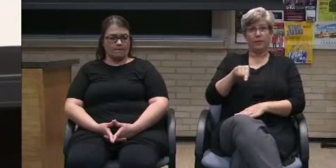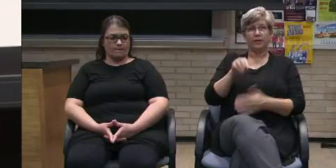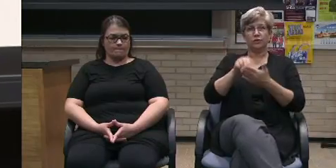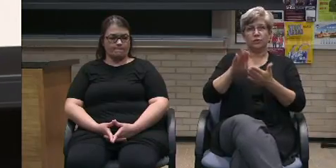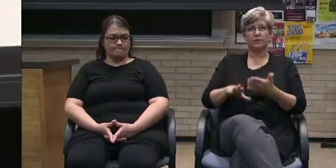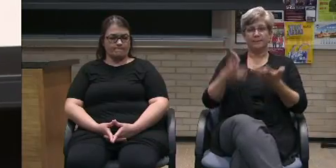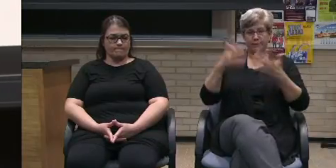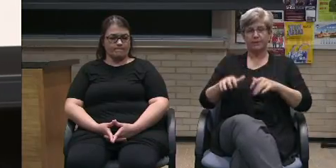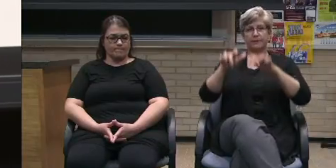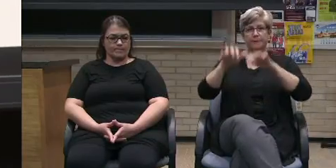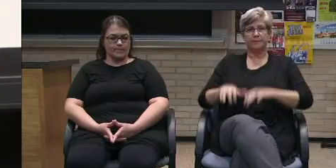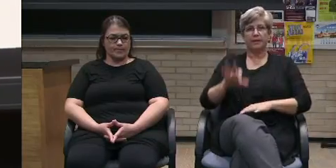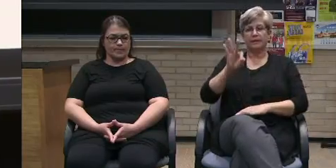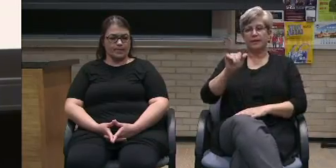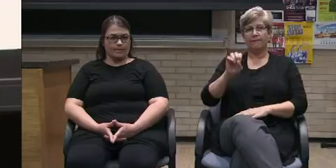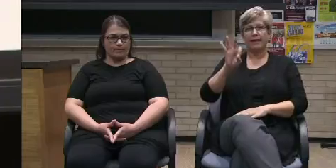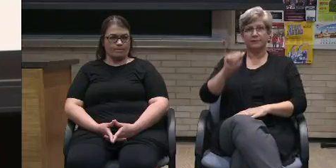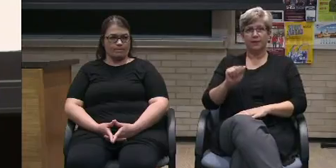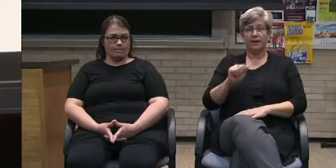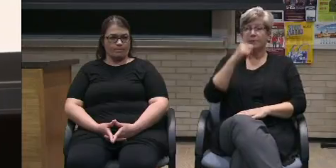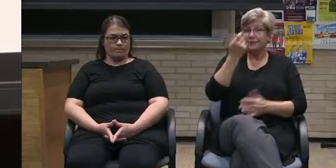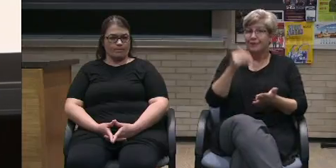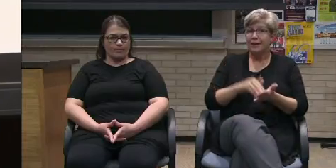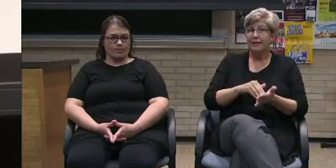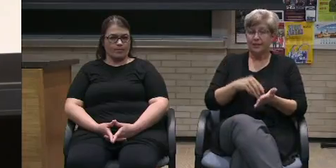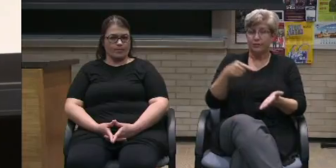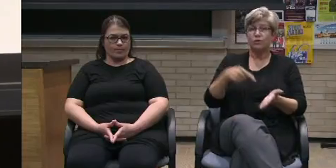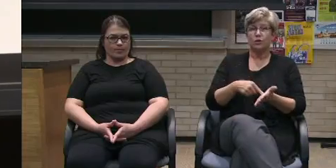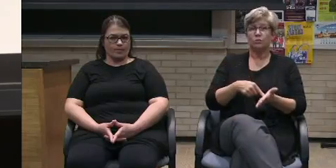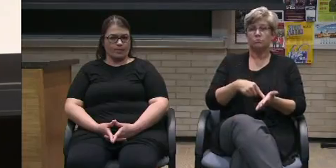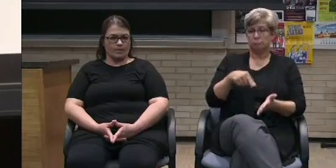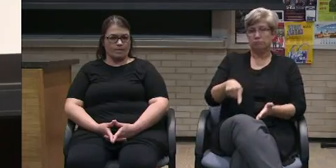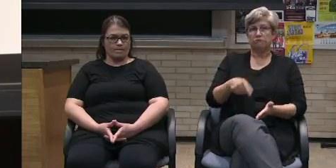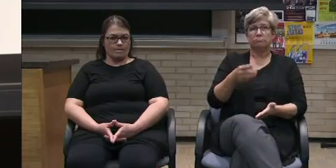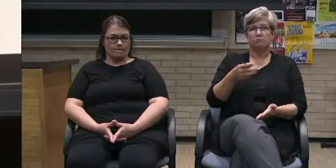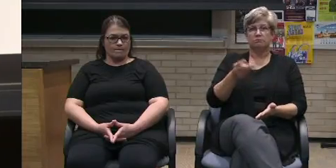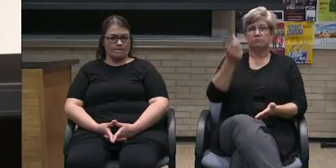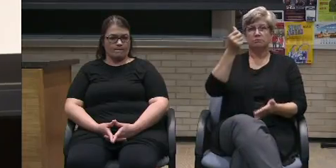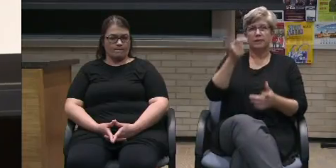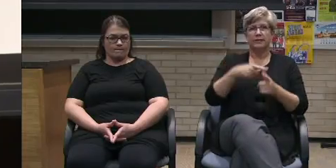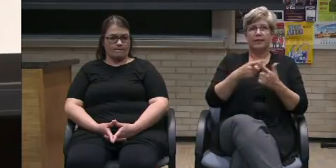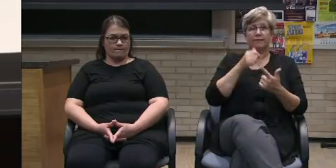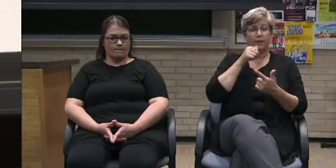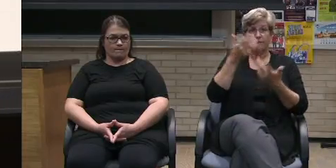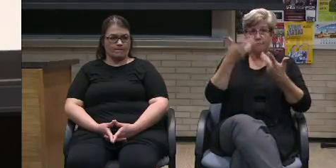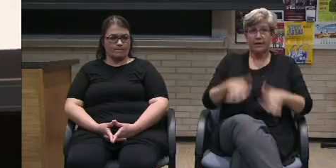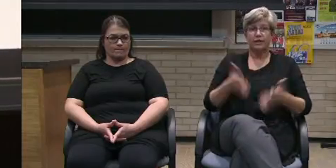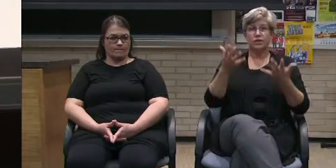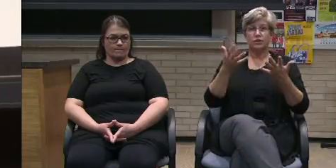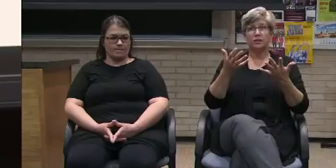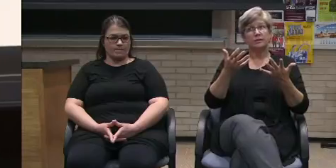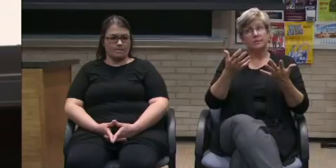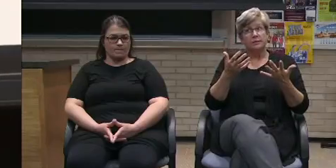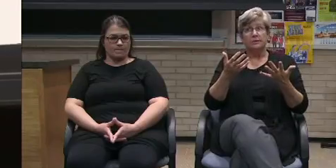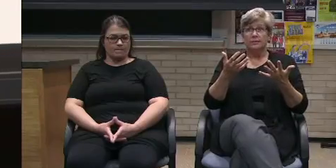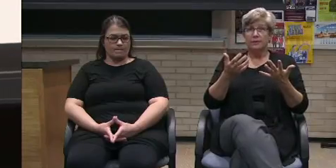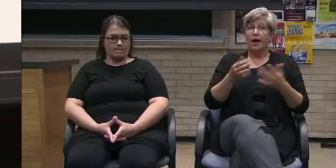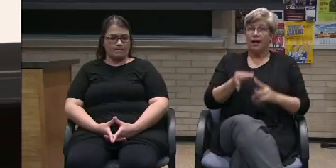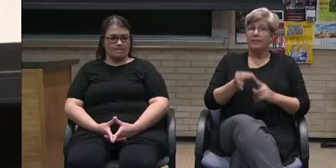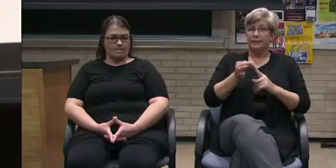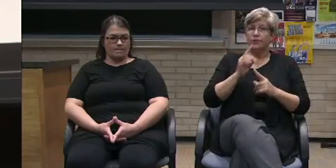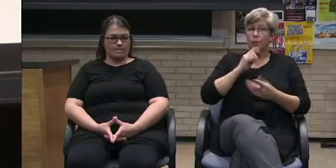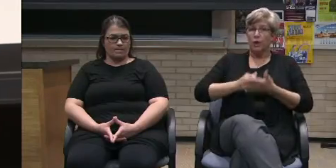FAFSA. Because again, if they didn't complete the FAFSA by spring, they're, well, mostly, unless they're really wealthy,